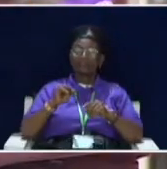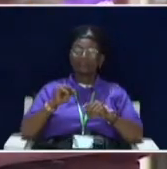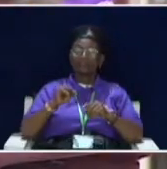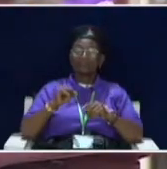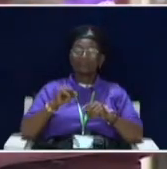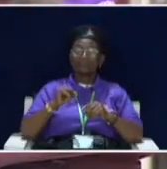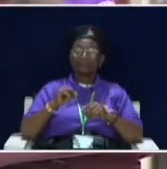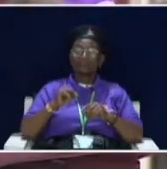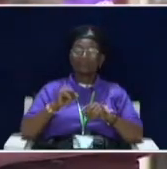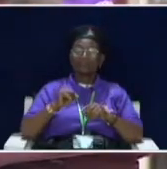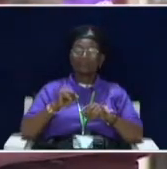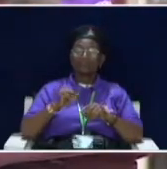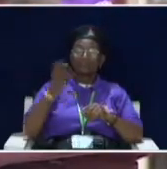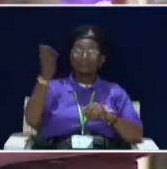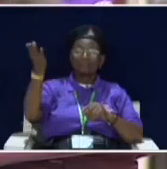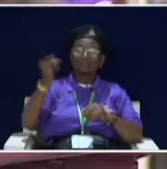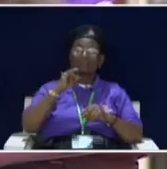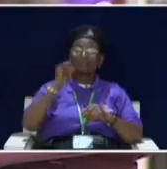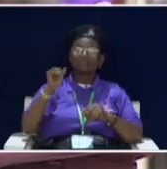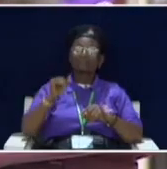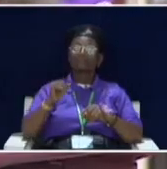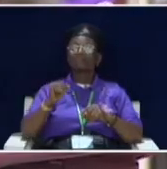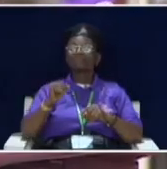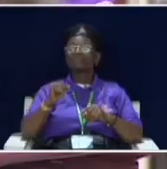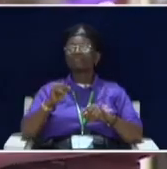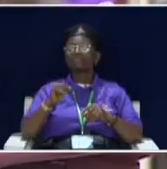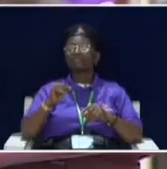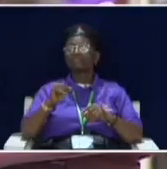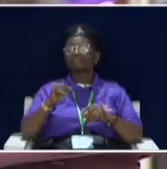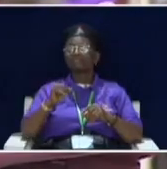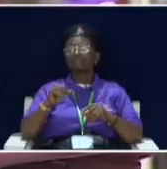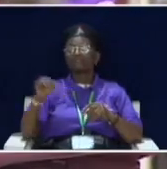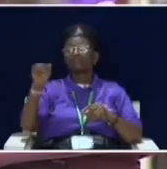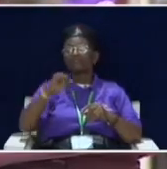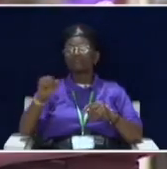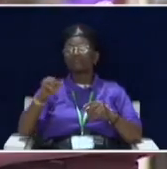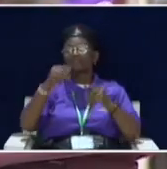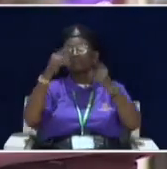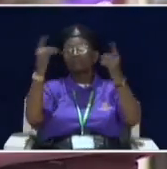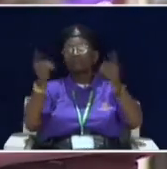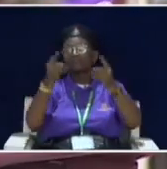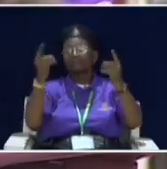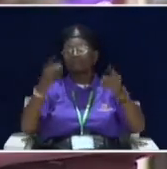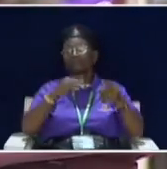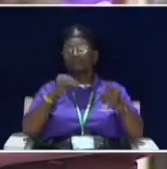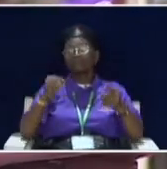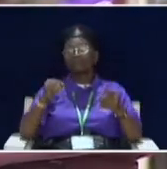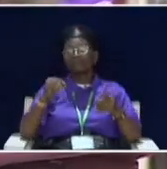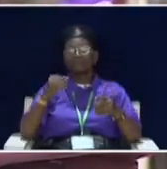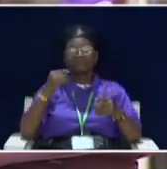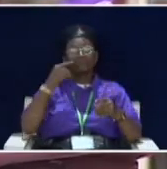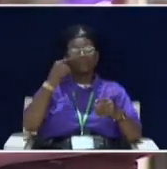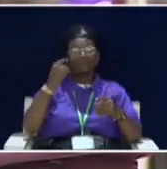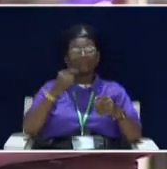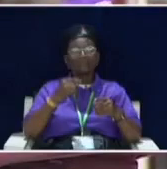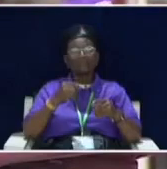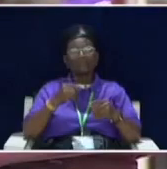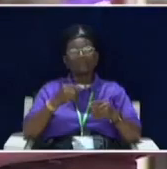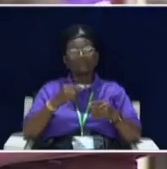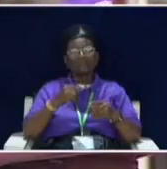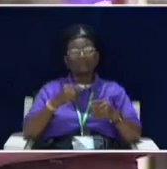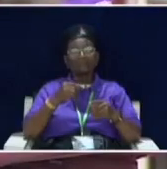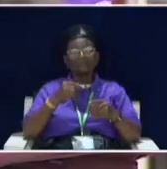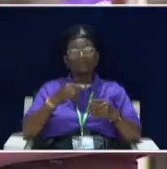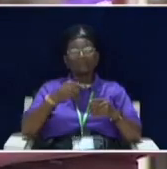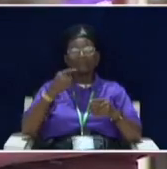there is ordinary seeing, there is noticing. Riri lasan wa sugbon ka fiyesi yan o tun